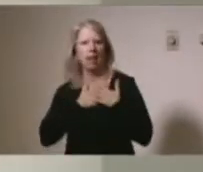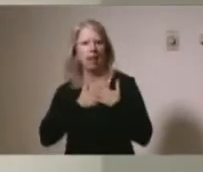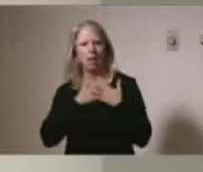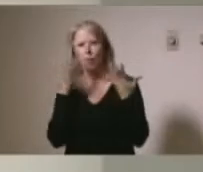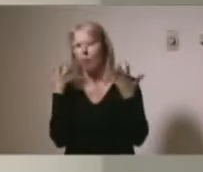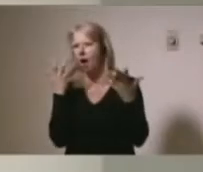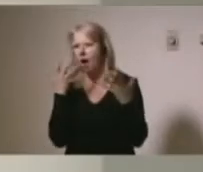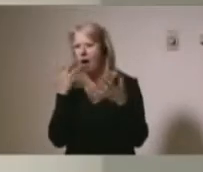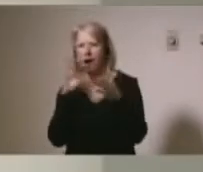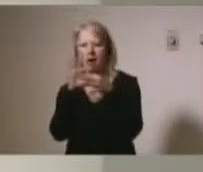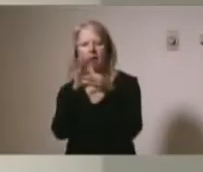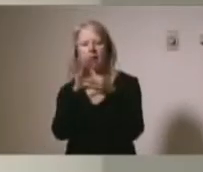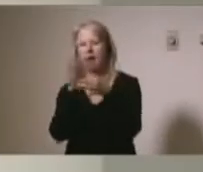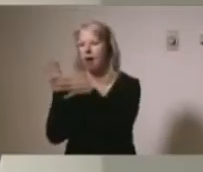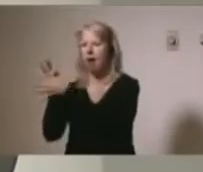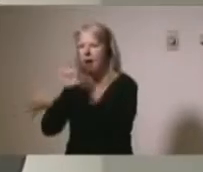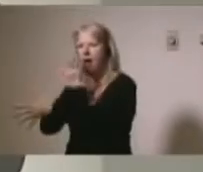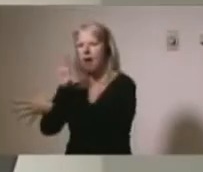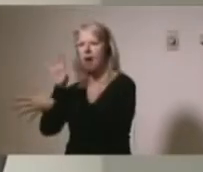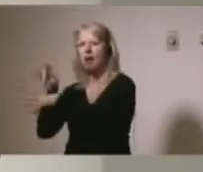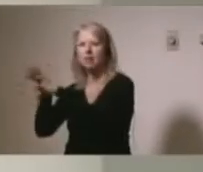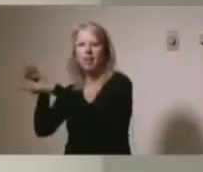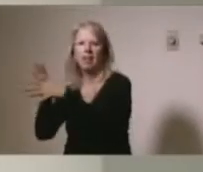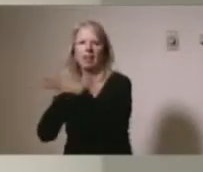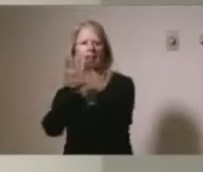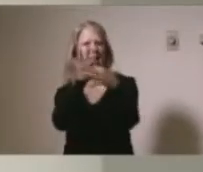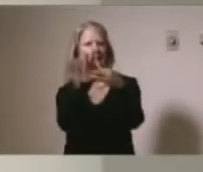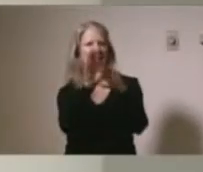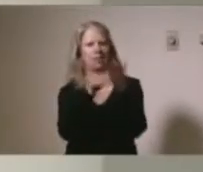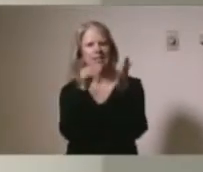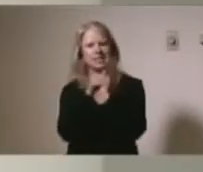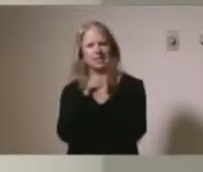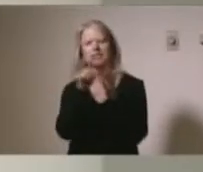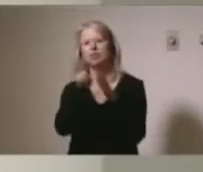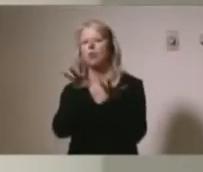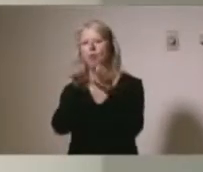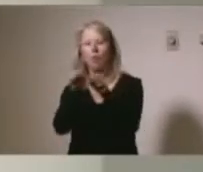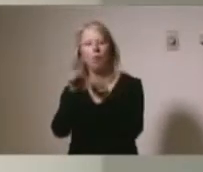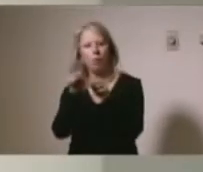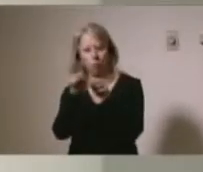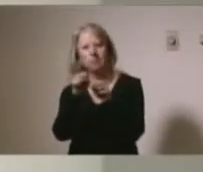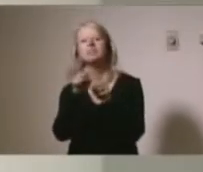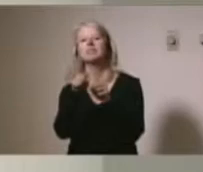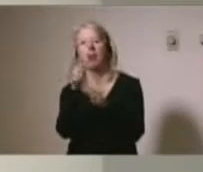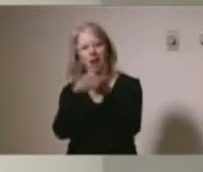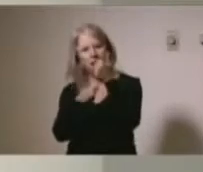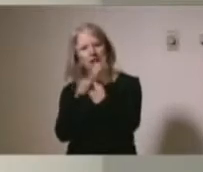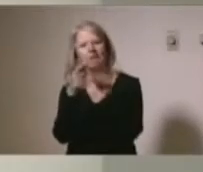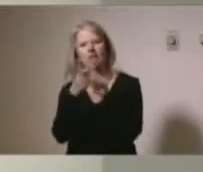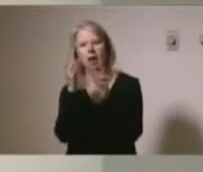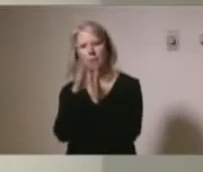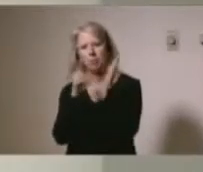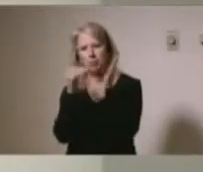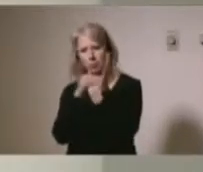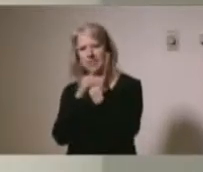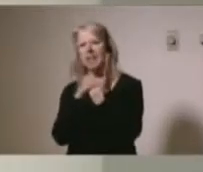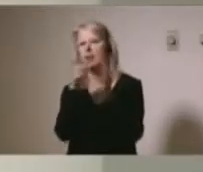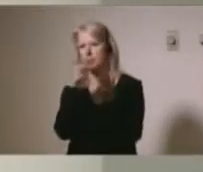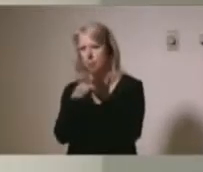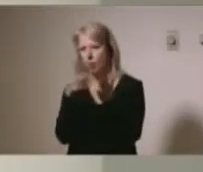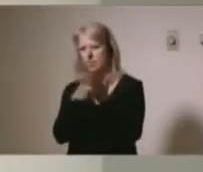public. Kiwi Bank is a wholly owned subsidiary of New Zealand Post. The movement grew